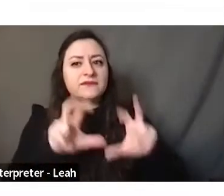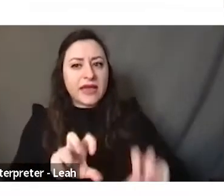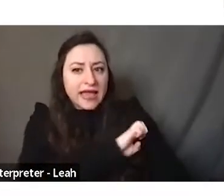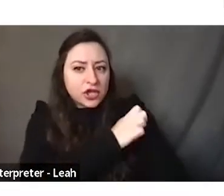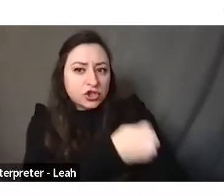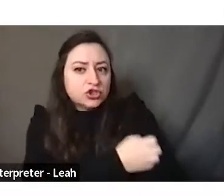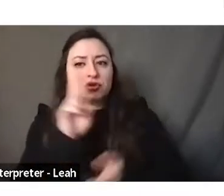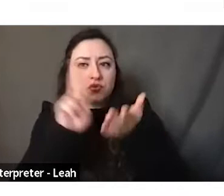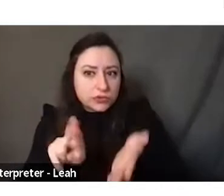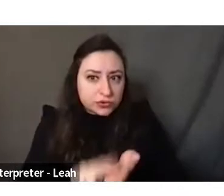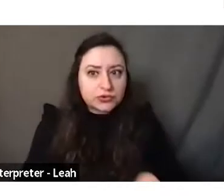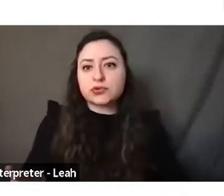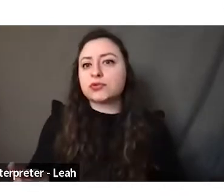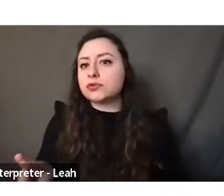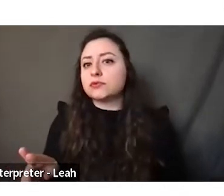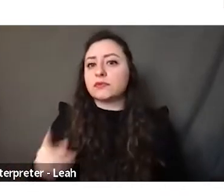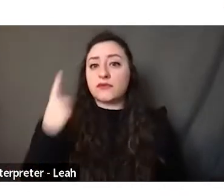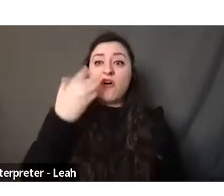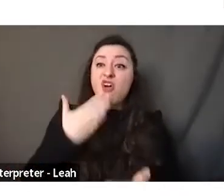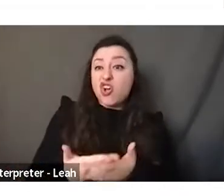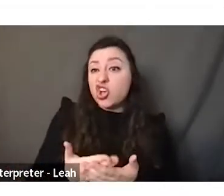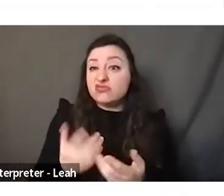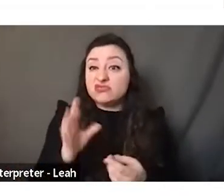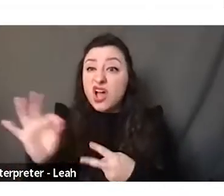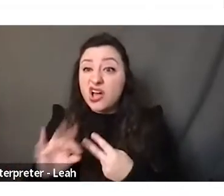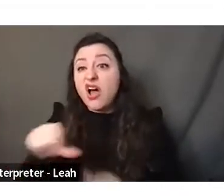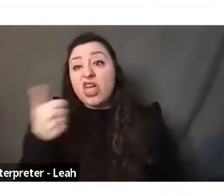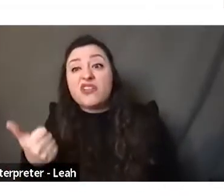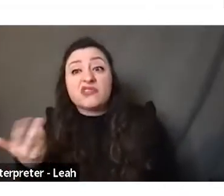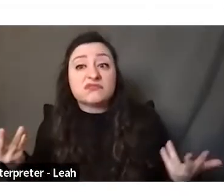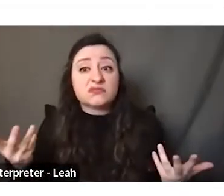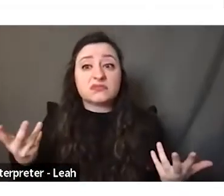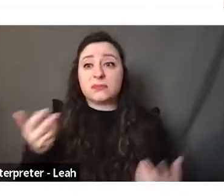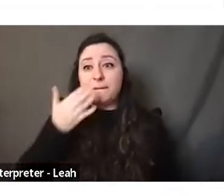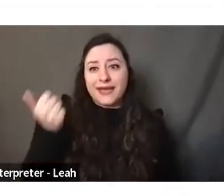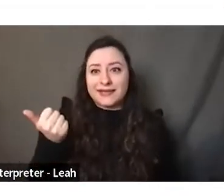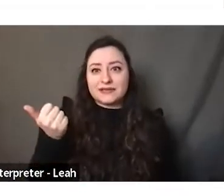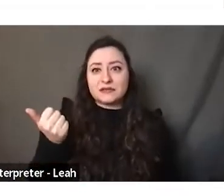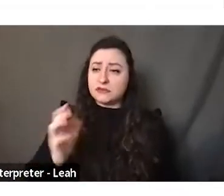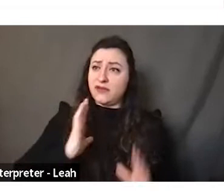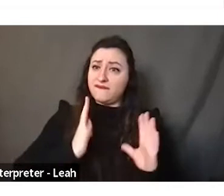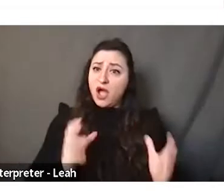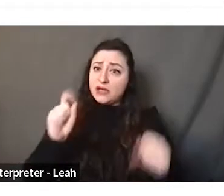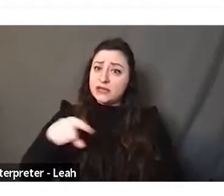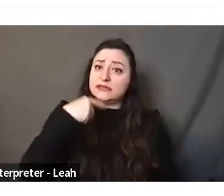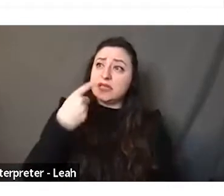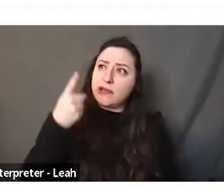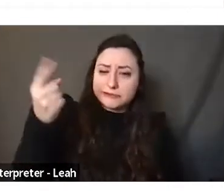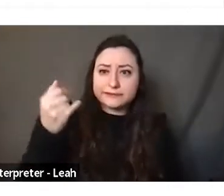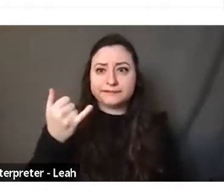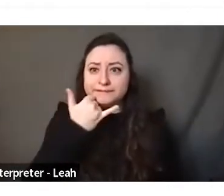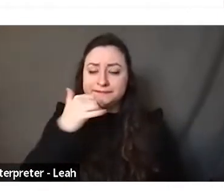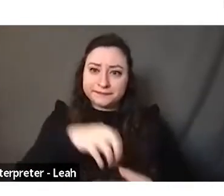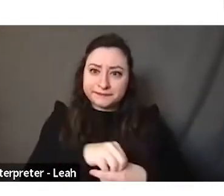on good alternatives or better alternatives, like, because then it's fine to tell them you're involved with